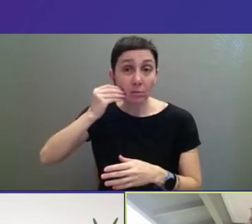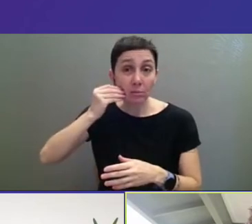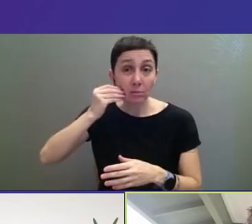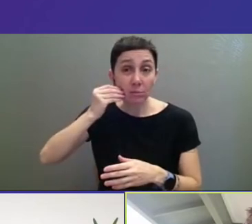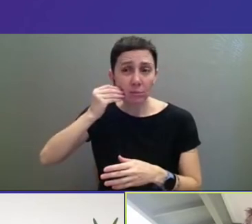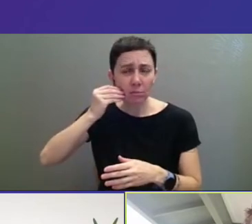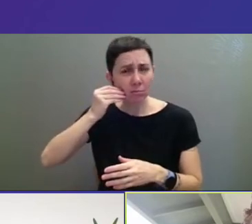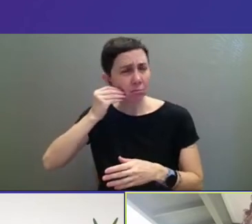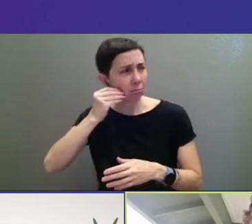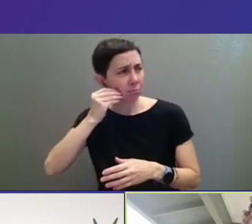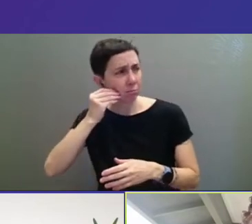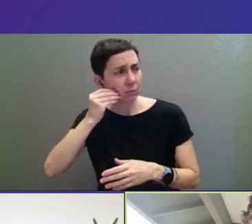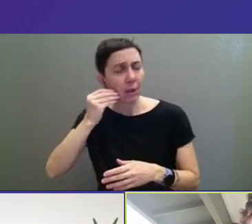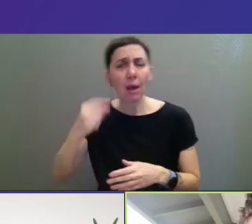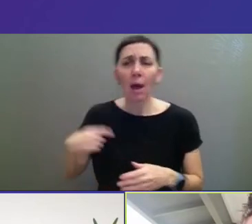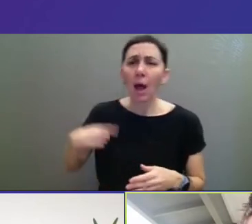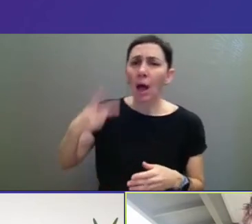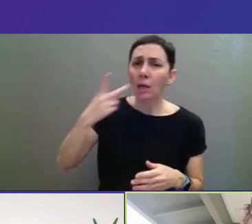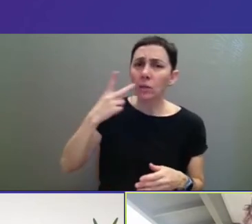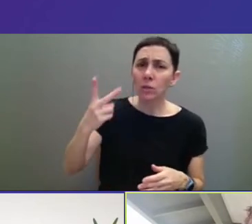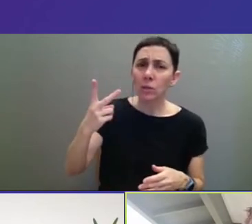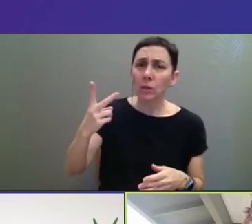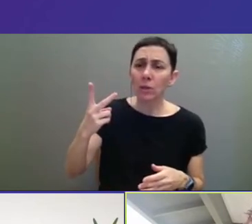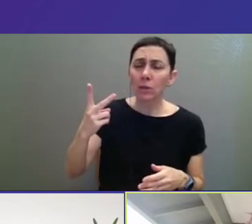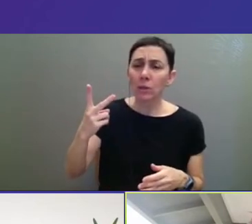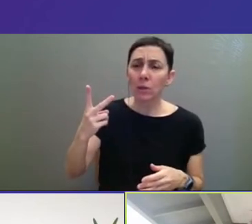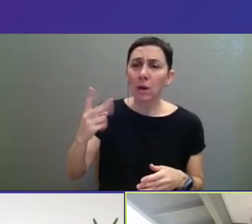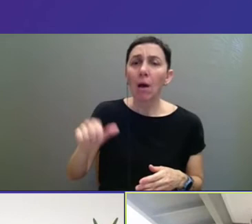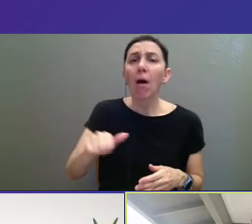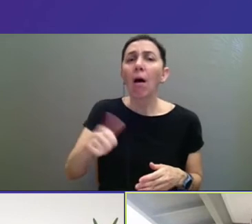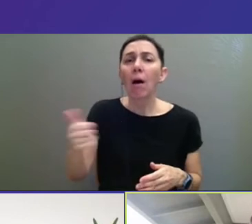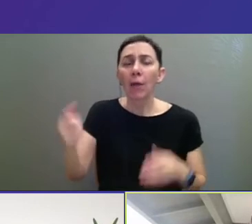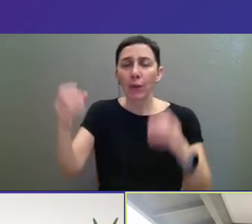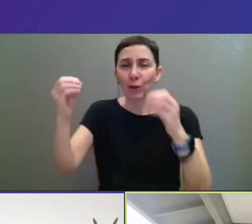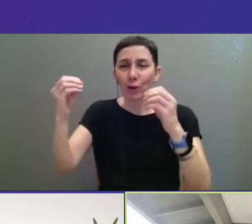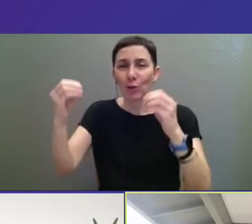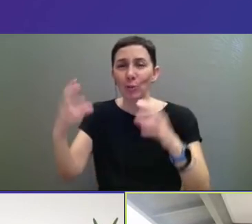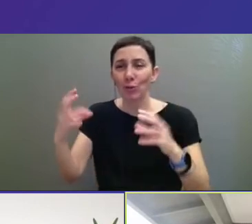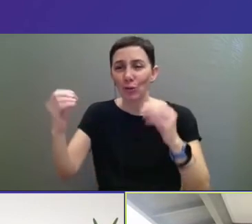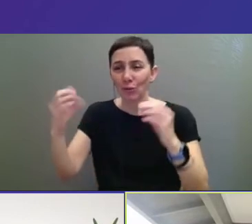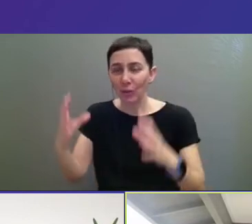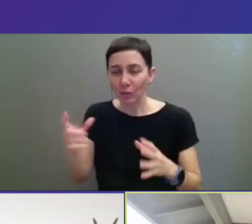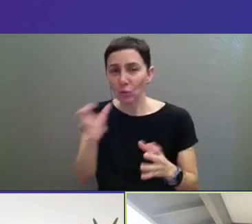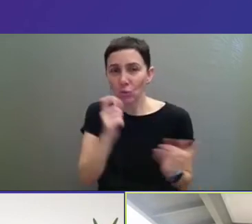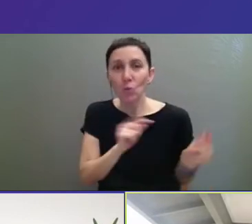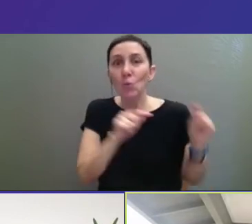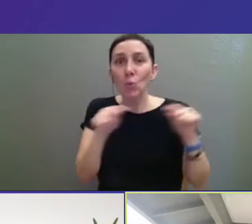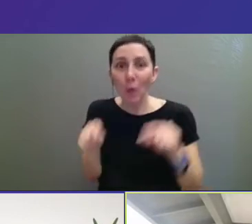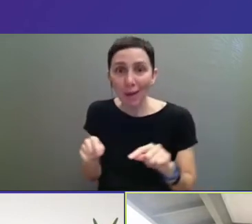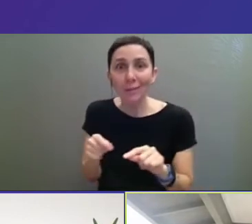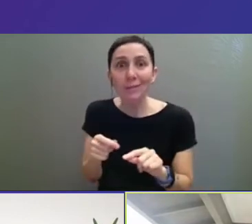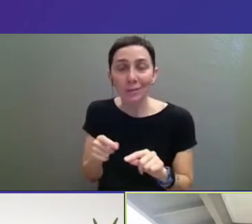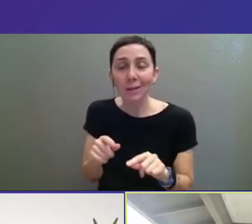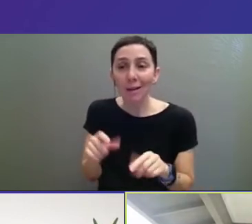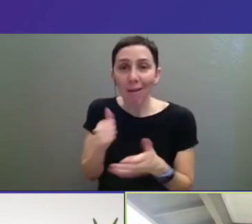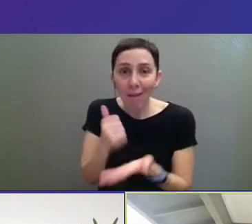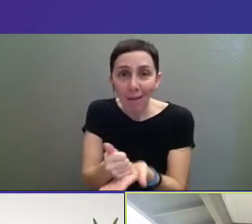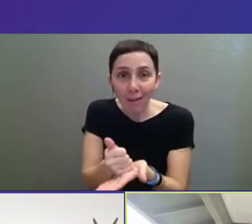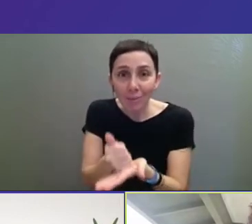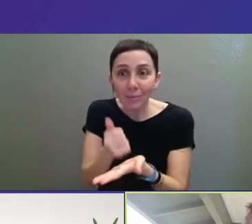then I was seeing people, other professors who were down there